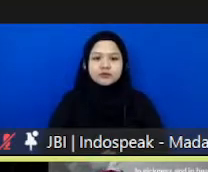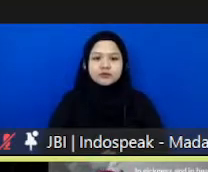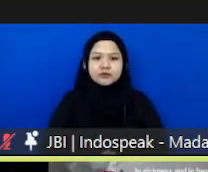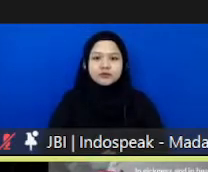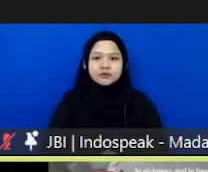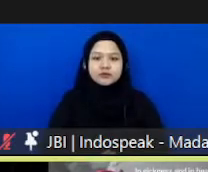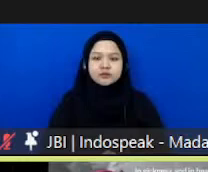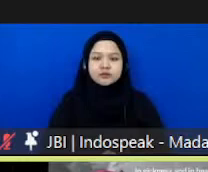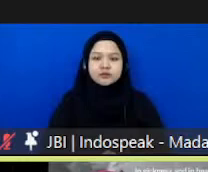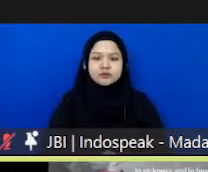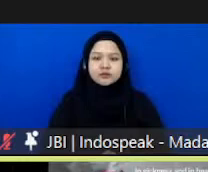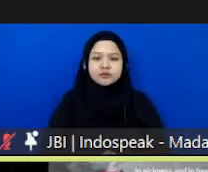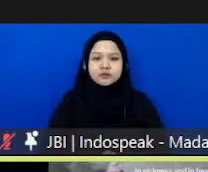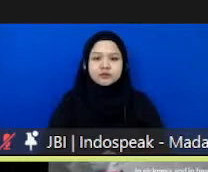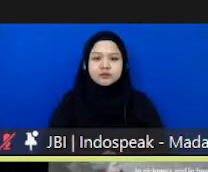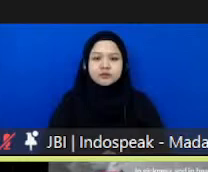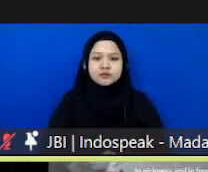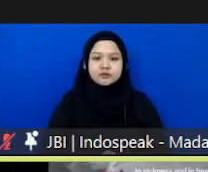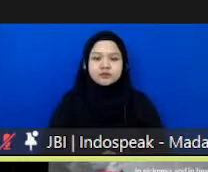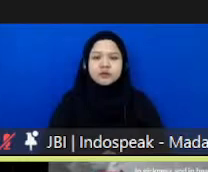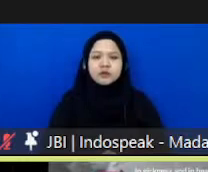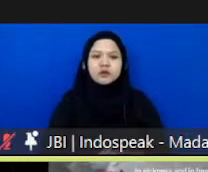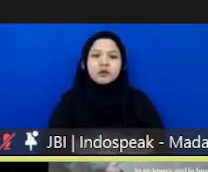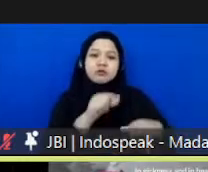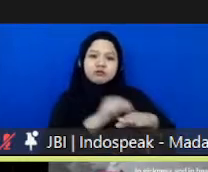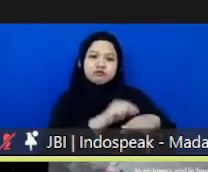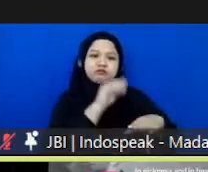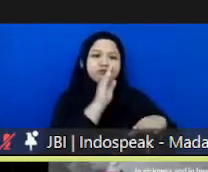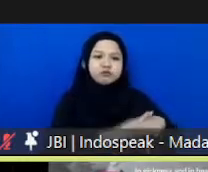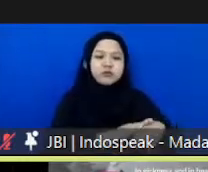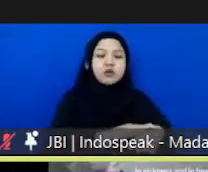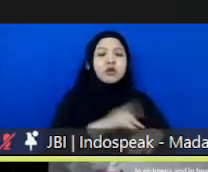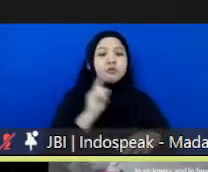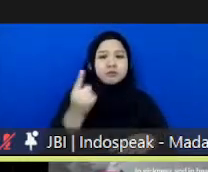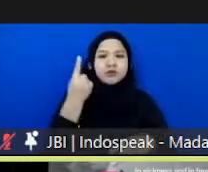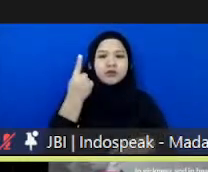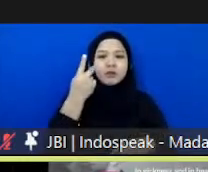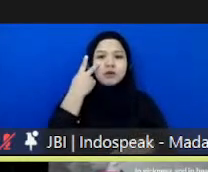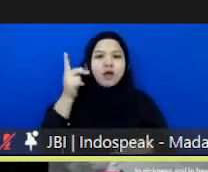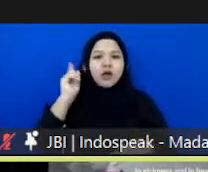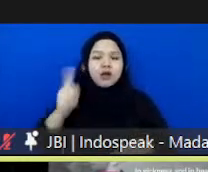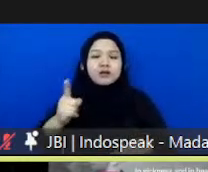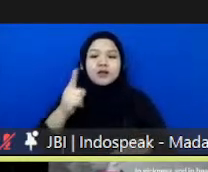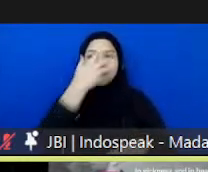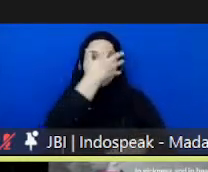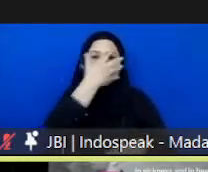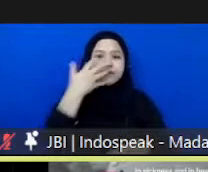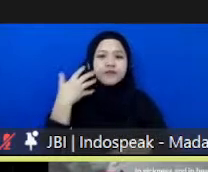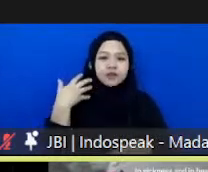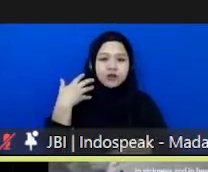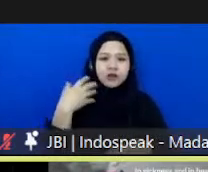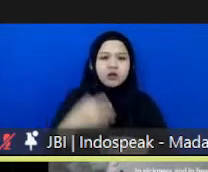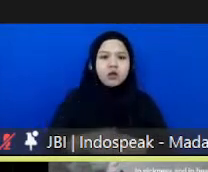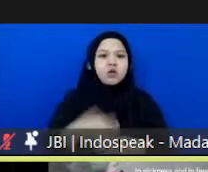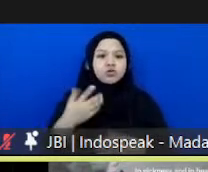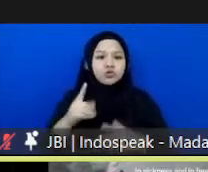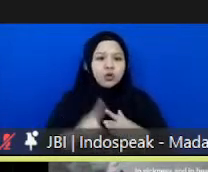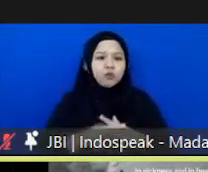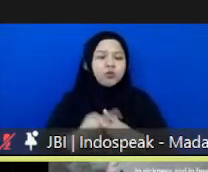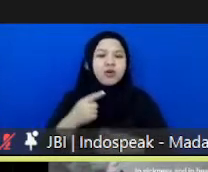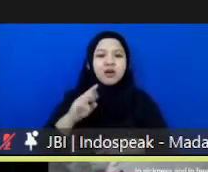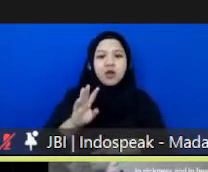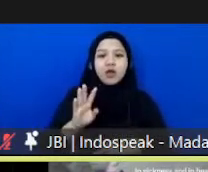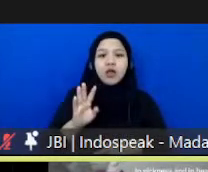The mosquito known as Aedes aegypti originated in Africa. Over the last 400 years, it has spread throughout all tropical regions of the